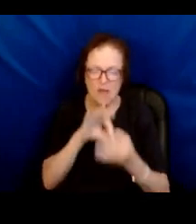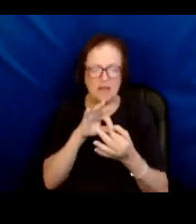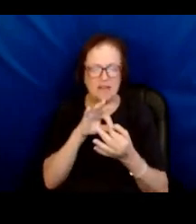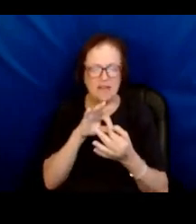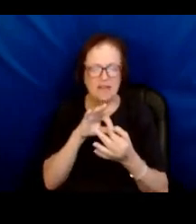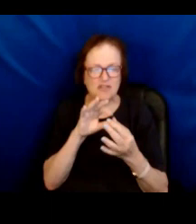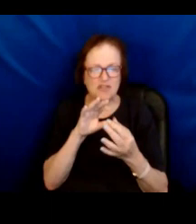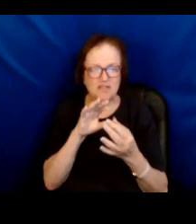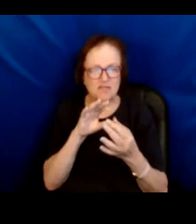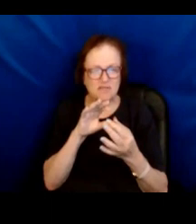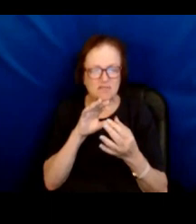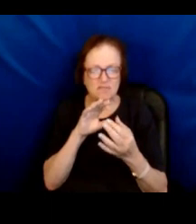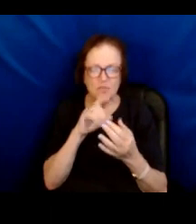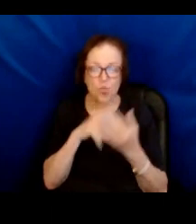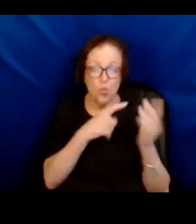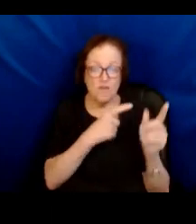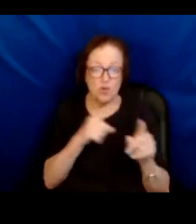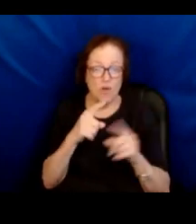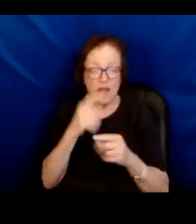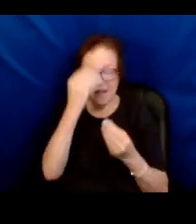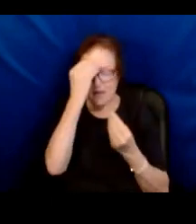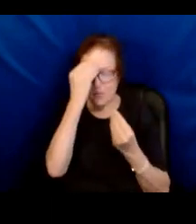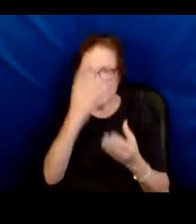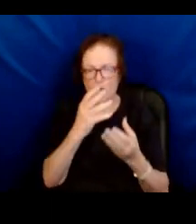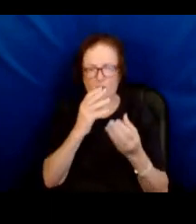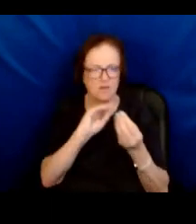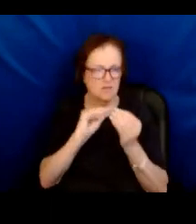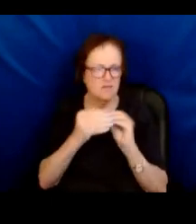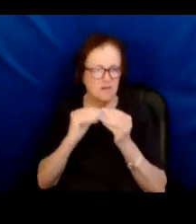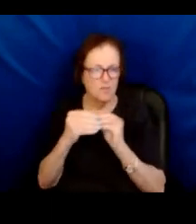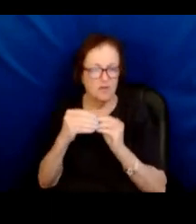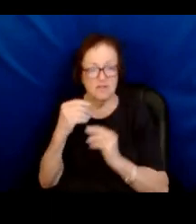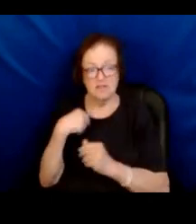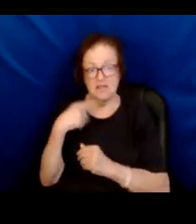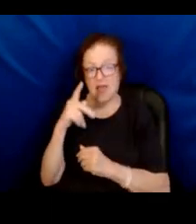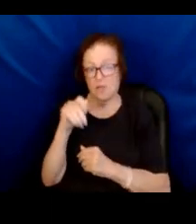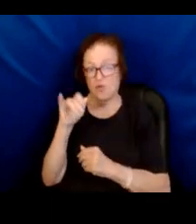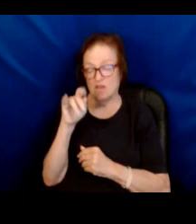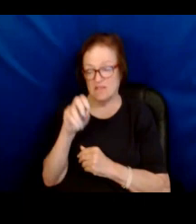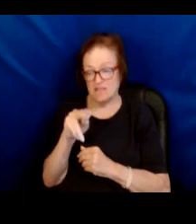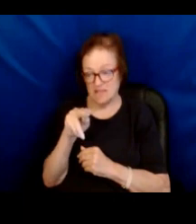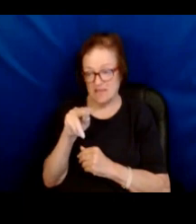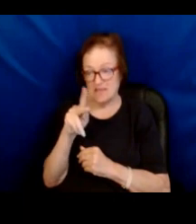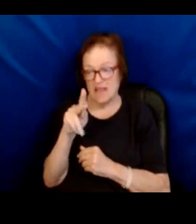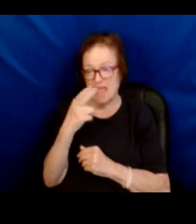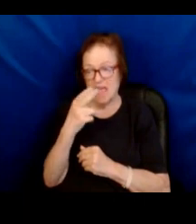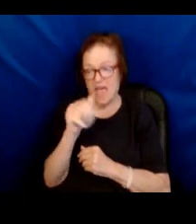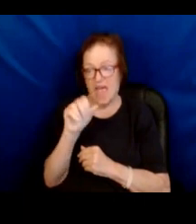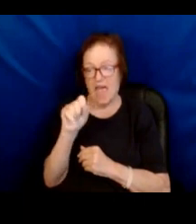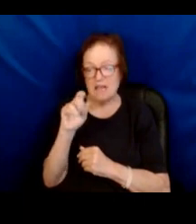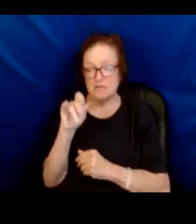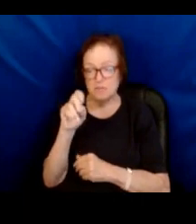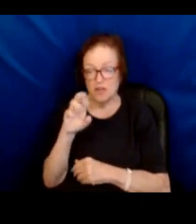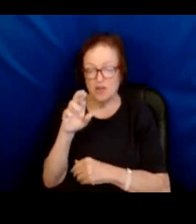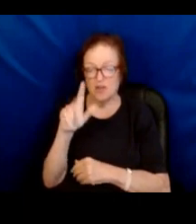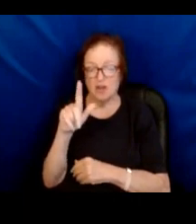what's going on in important data. So my name is Kristen Hassmiller Lich. I met Ted in working on